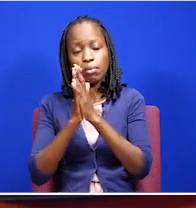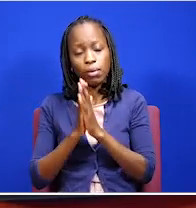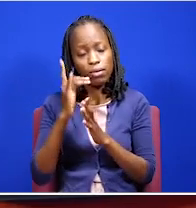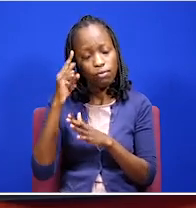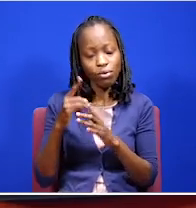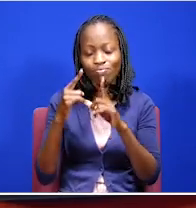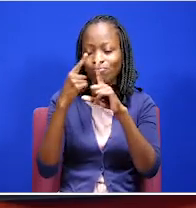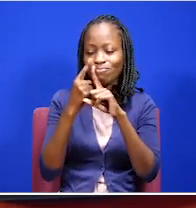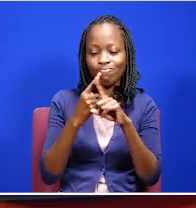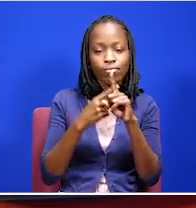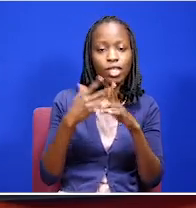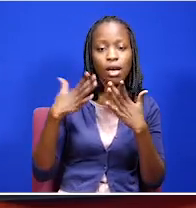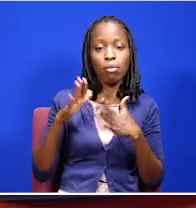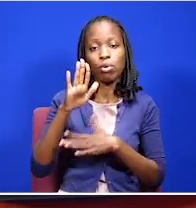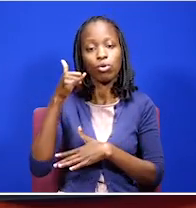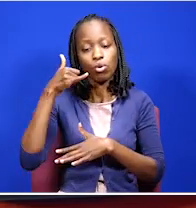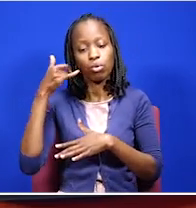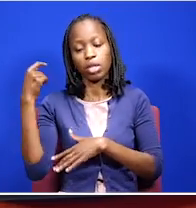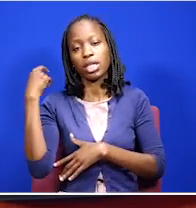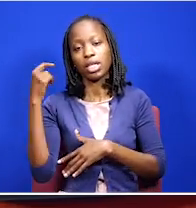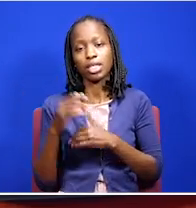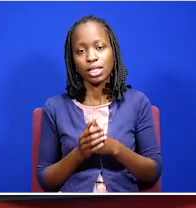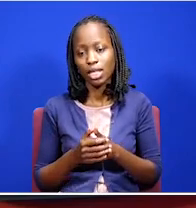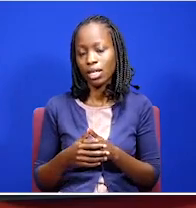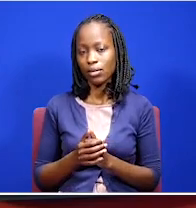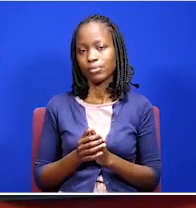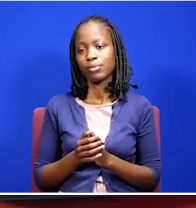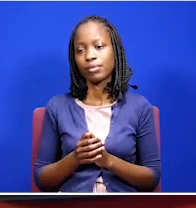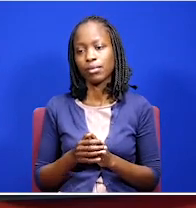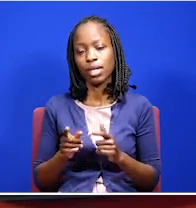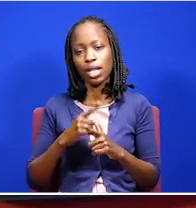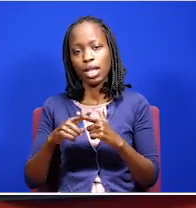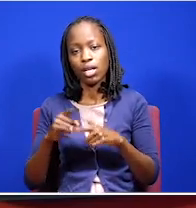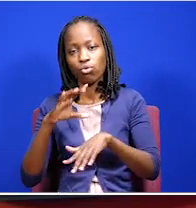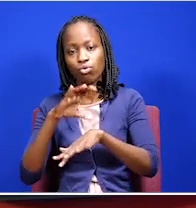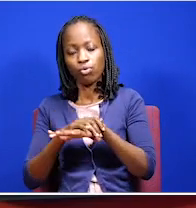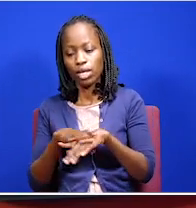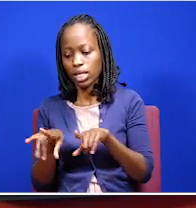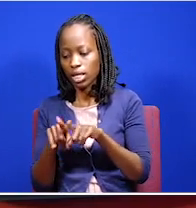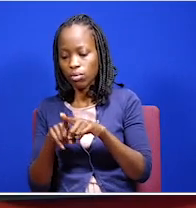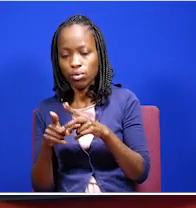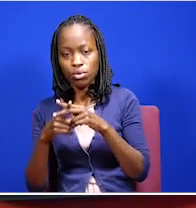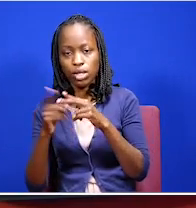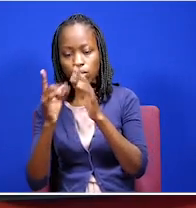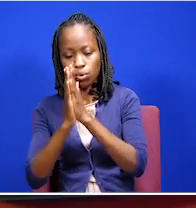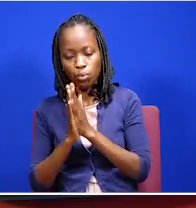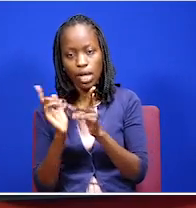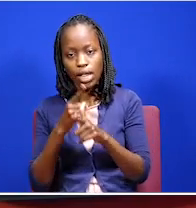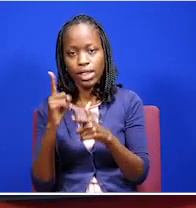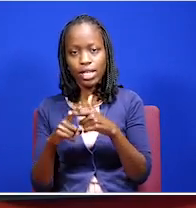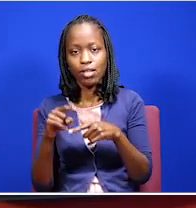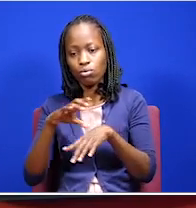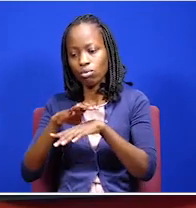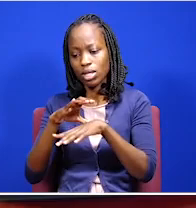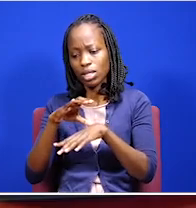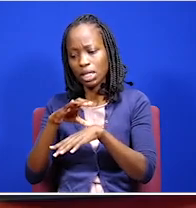I talked to yesterday and I decide I'm praying for them. And you begin to pray. You pray for James, you pray for Grace, you pray for your